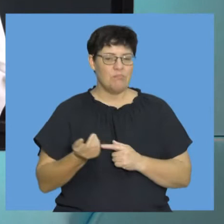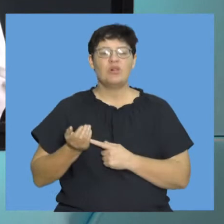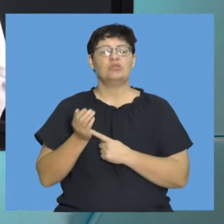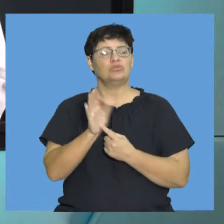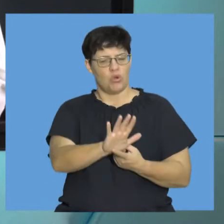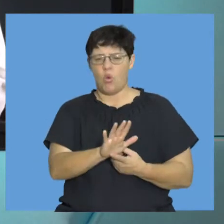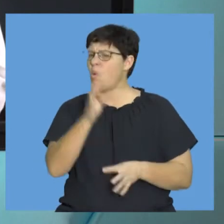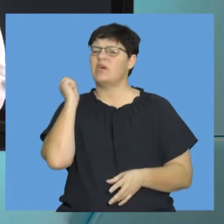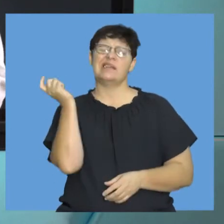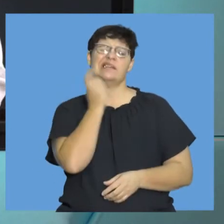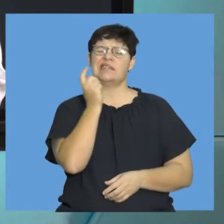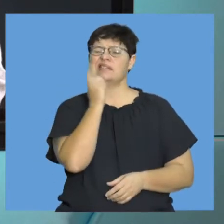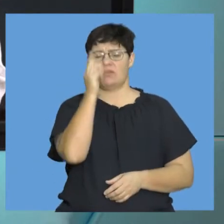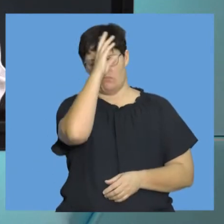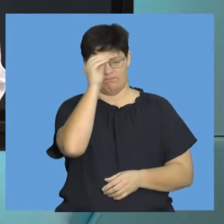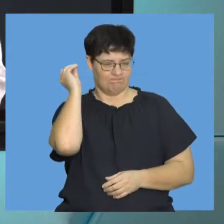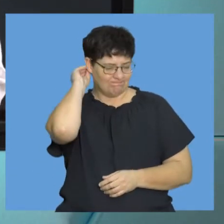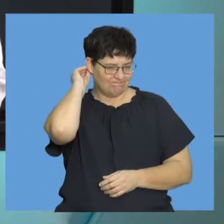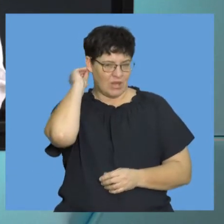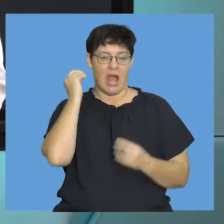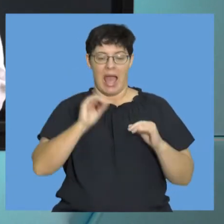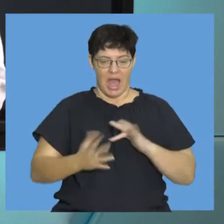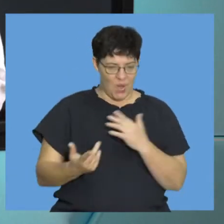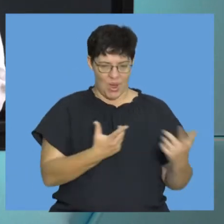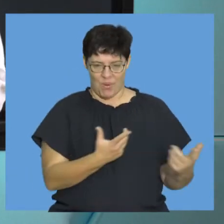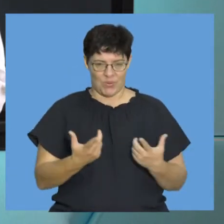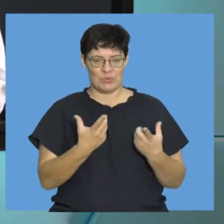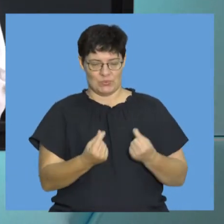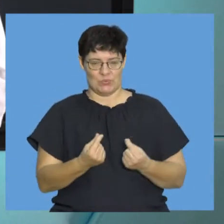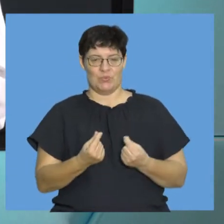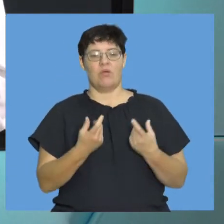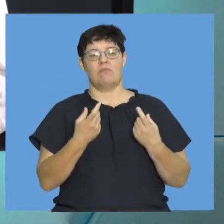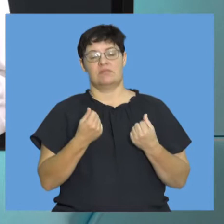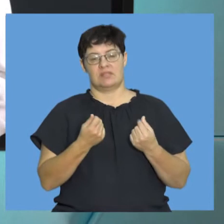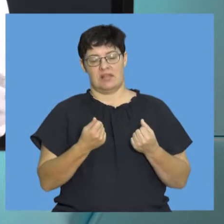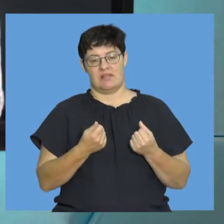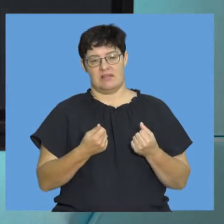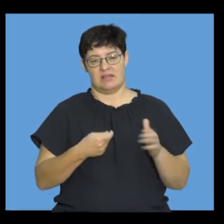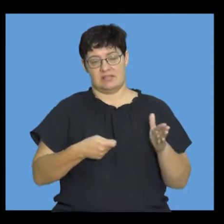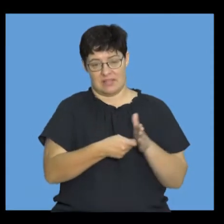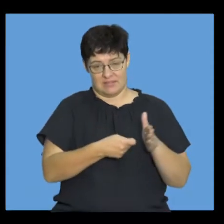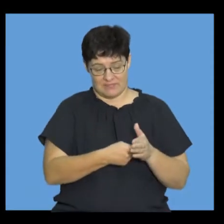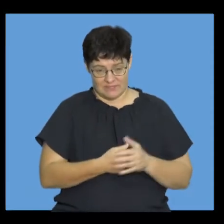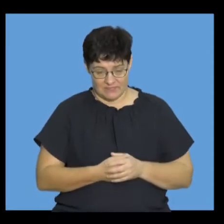an easy way to remember how to calculate the cost of sales. Here goes.